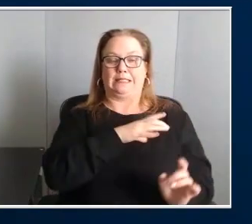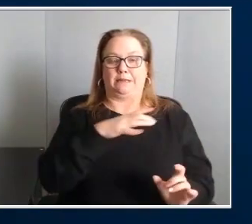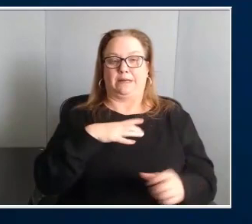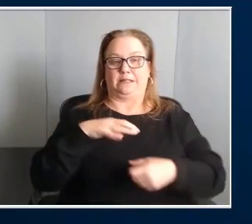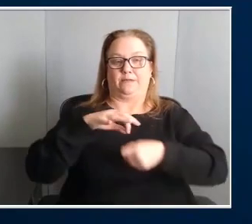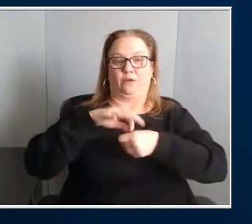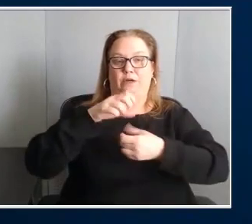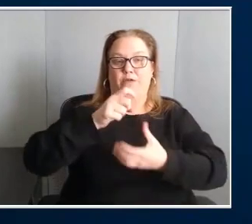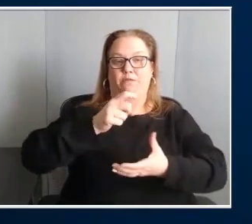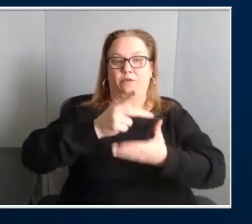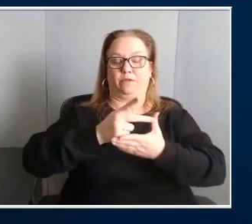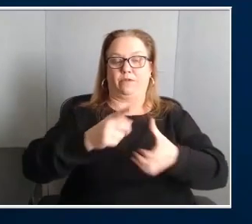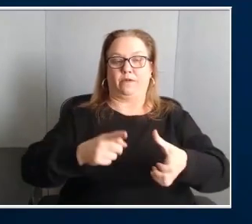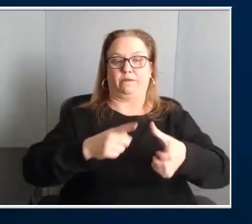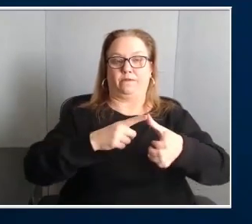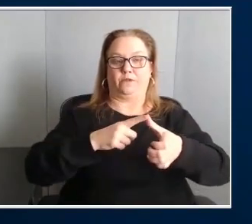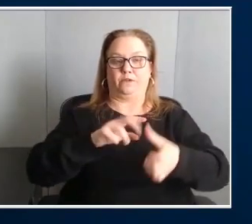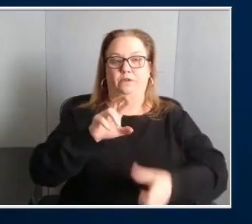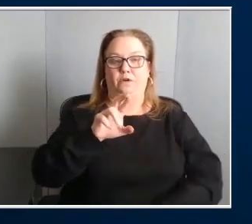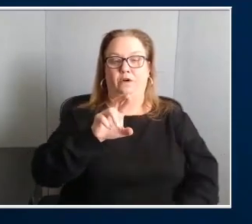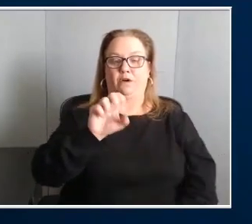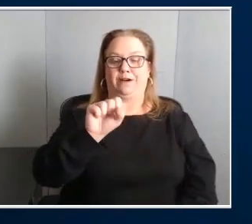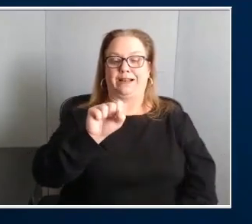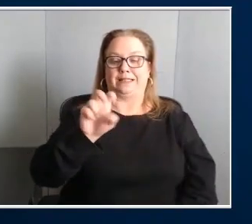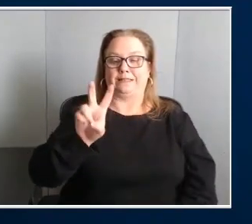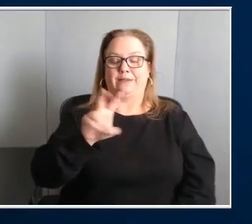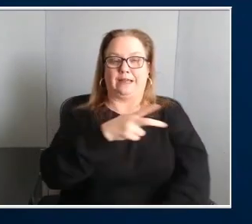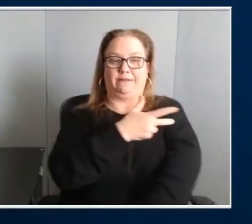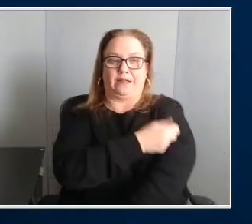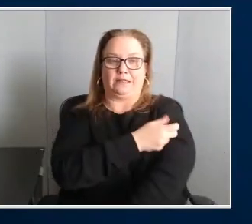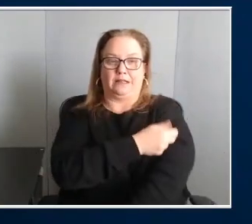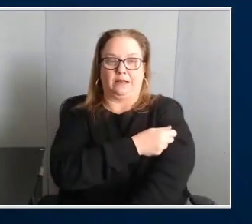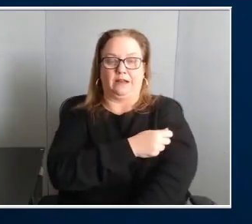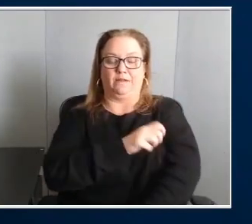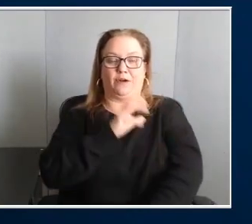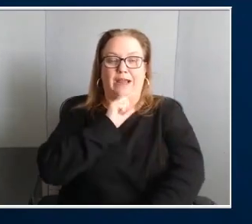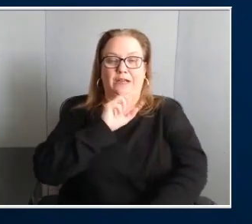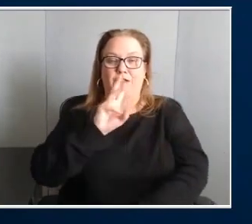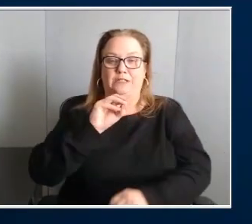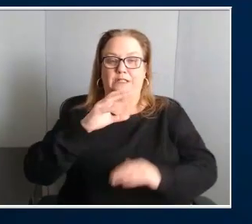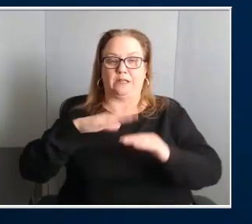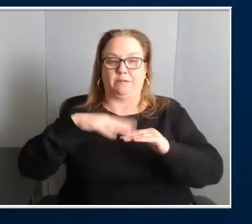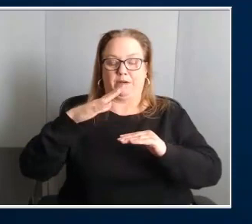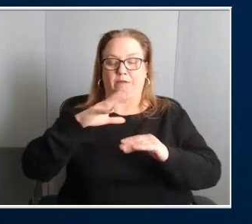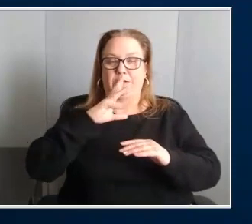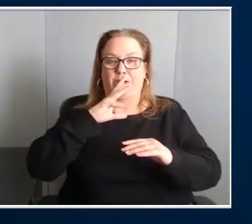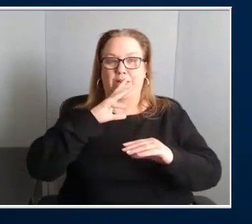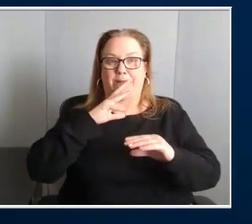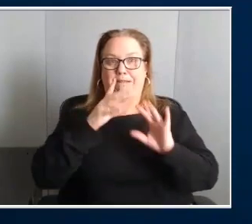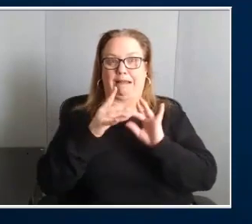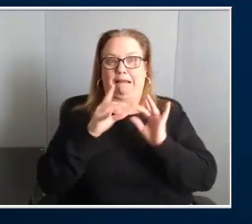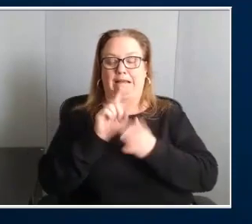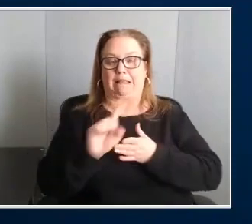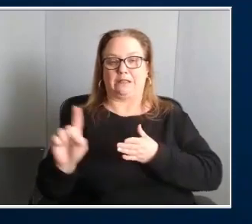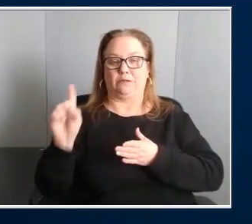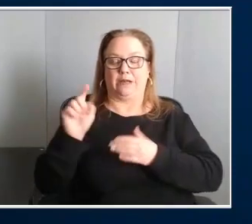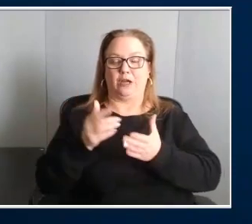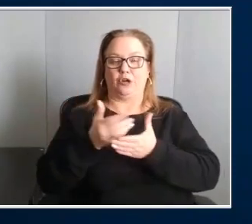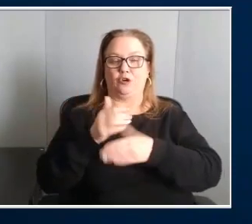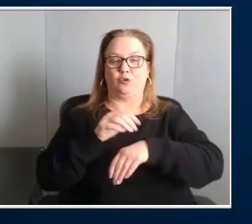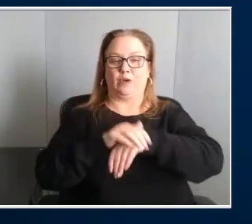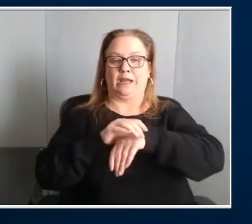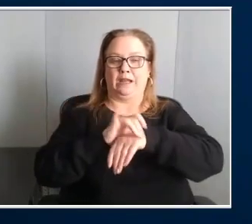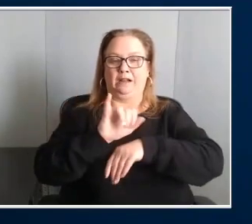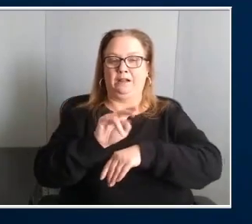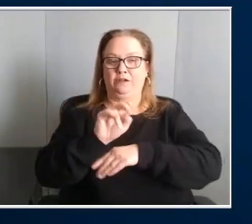to approve the first ever RSV vaccine for adults 60 years and older. We talked a little bit about that last week because New England Journal had a bunch of articles